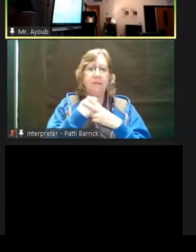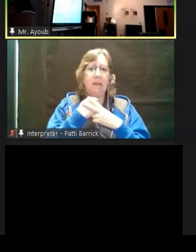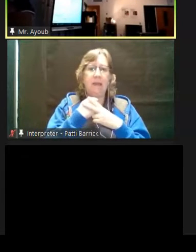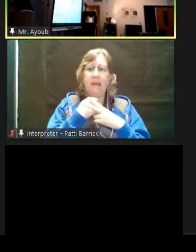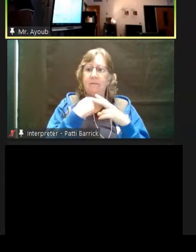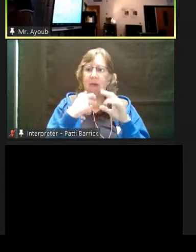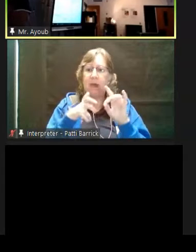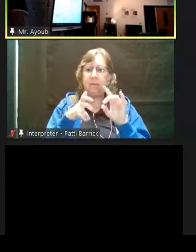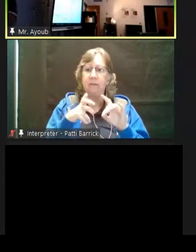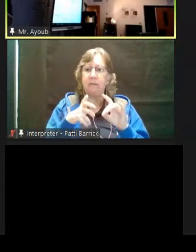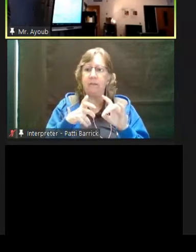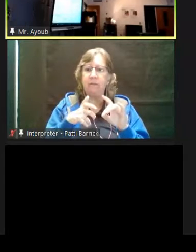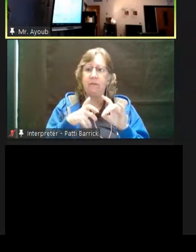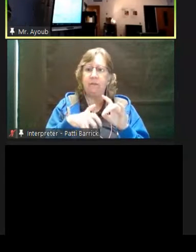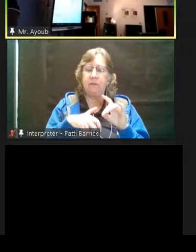Maddie.